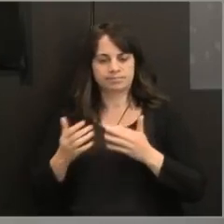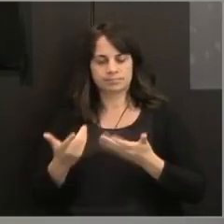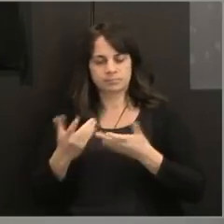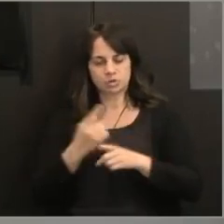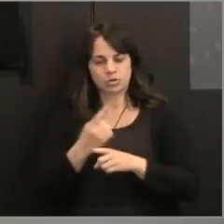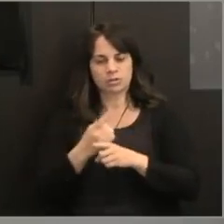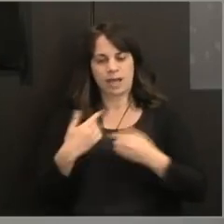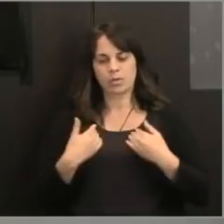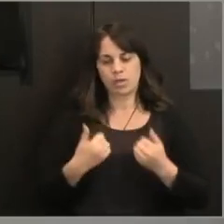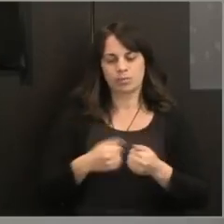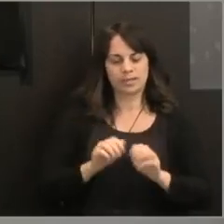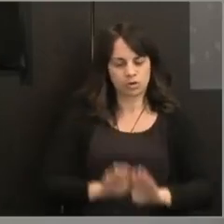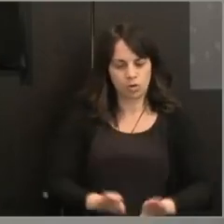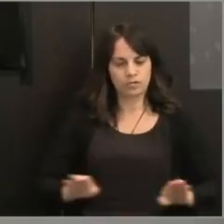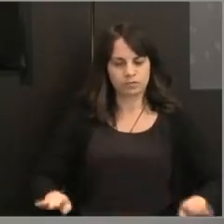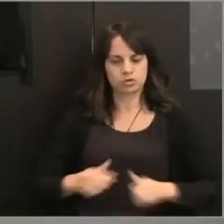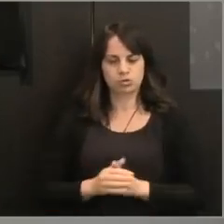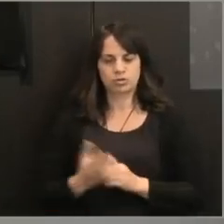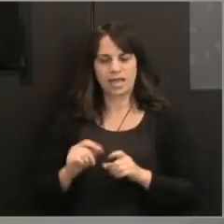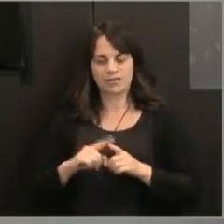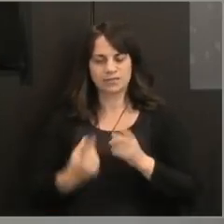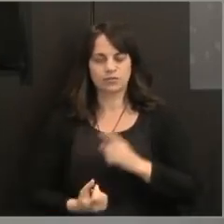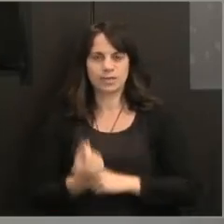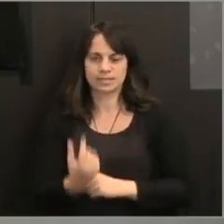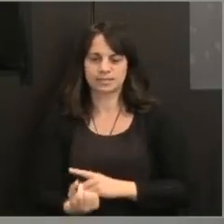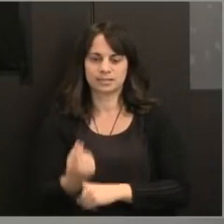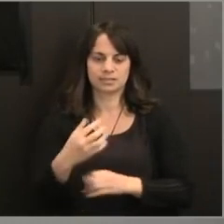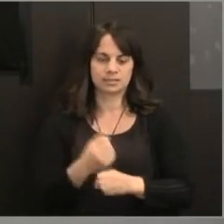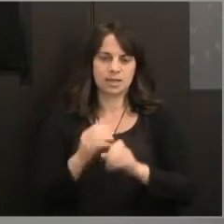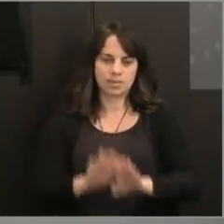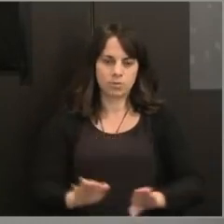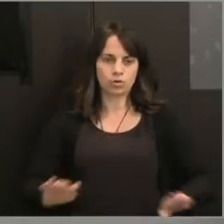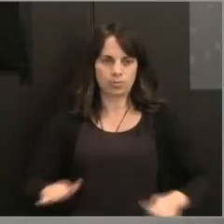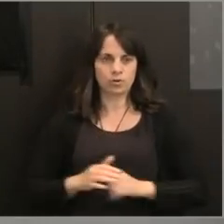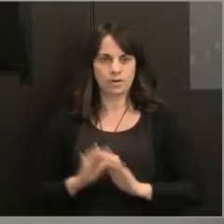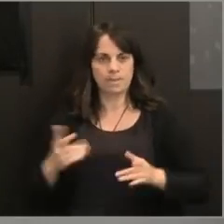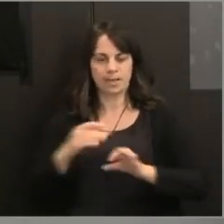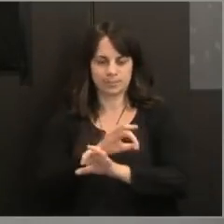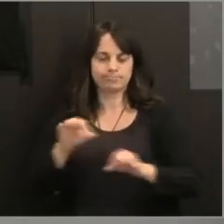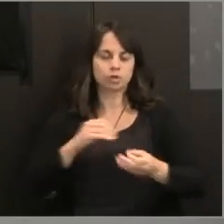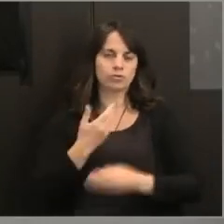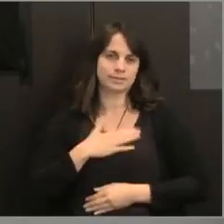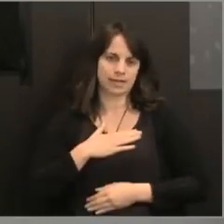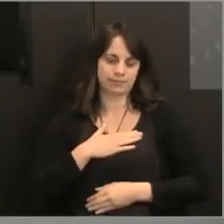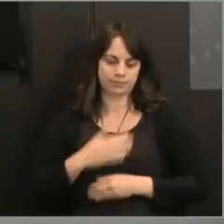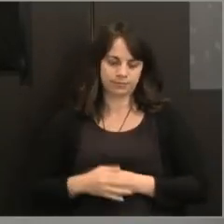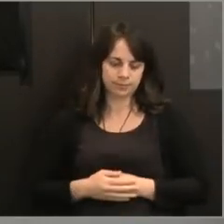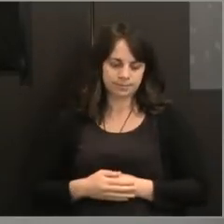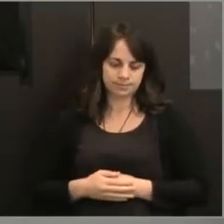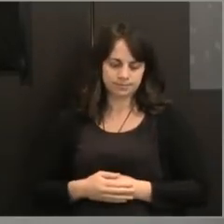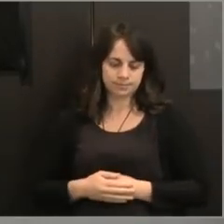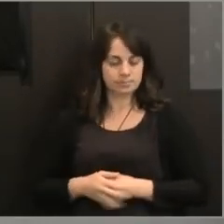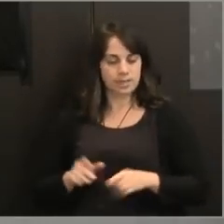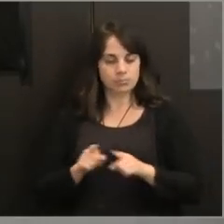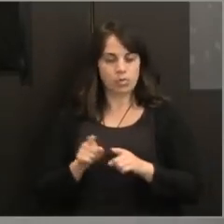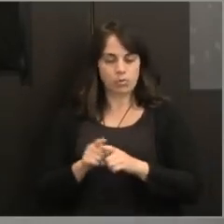children, there were instances where for various reasons mokopuna might be unsafe. How it was also